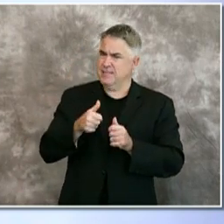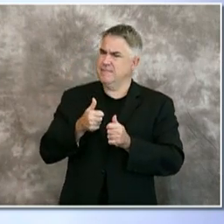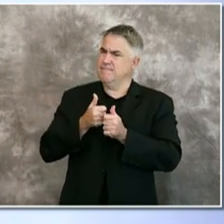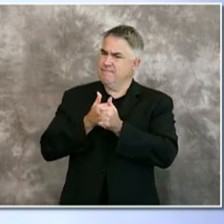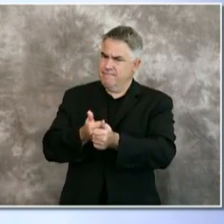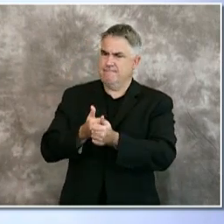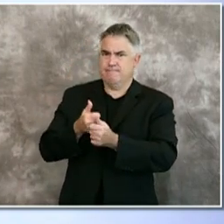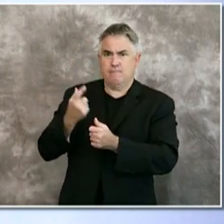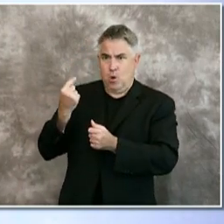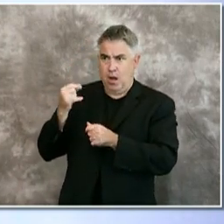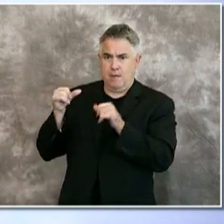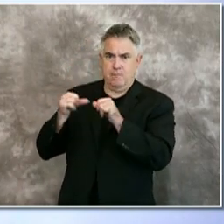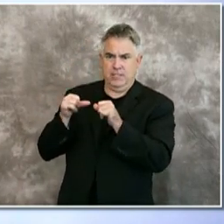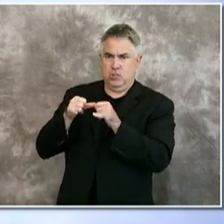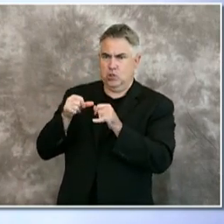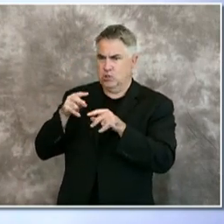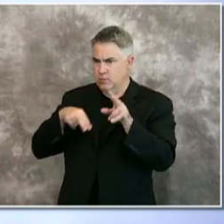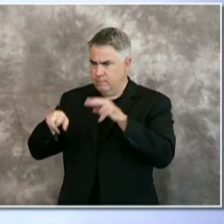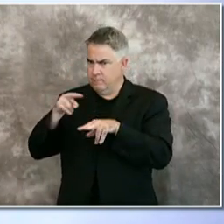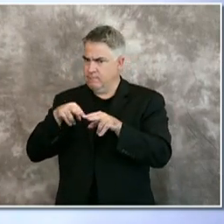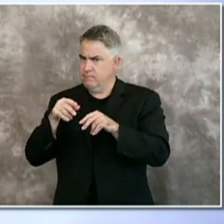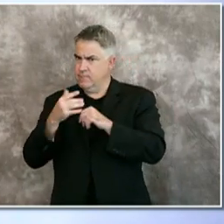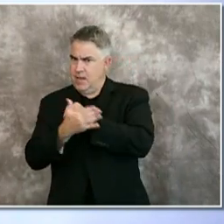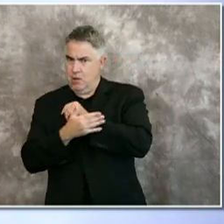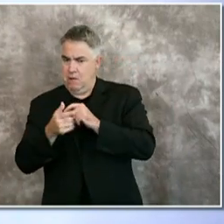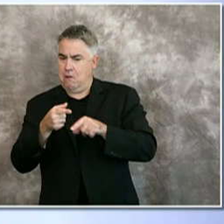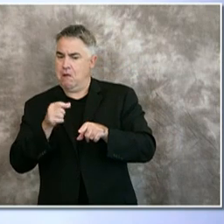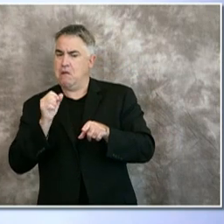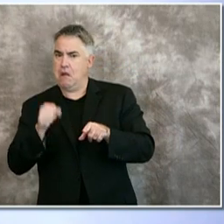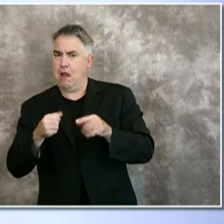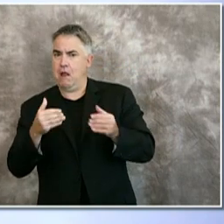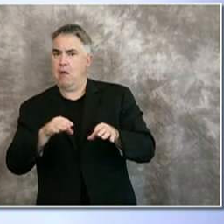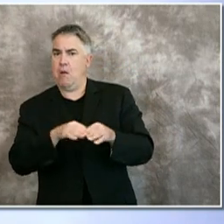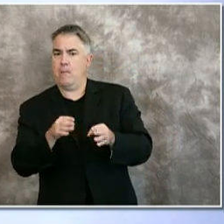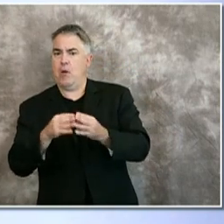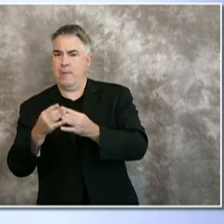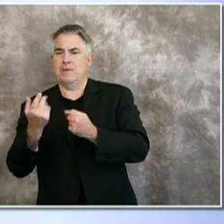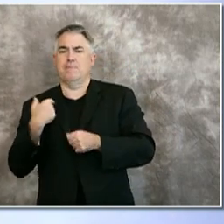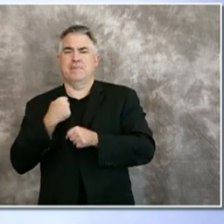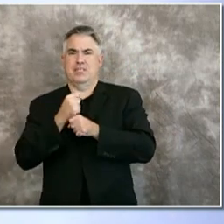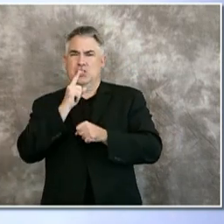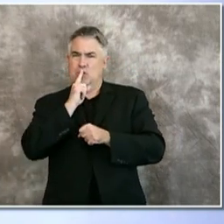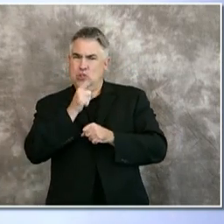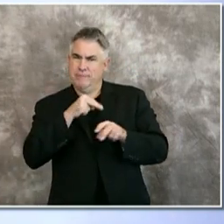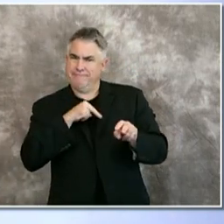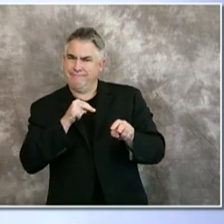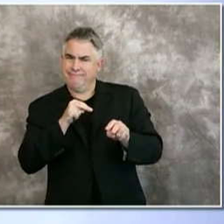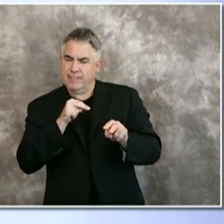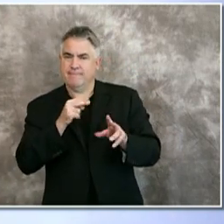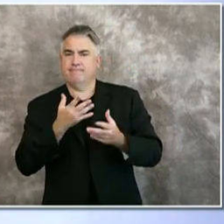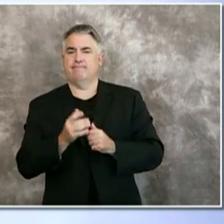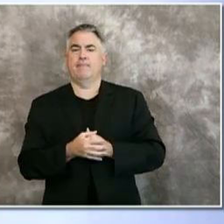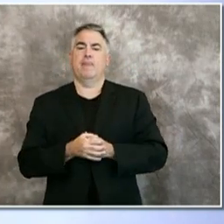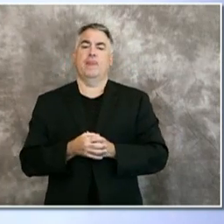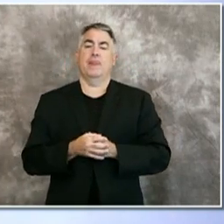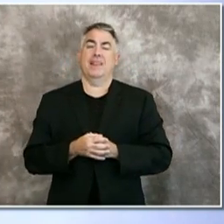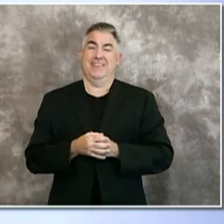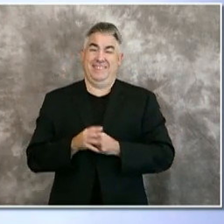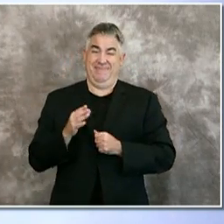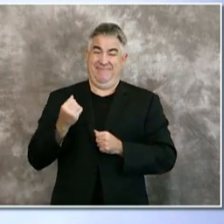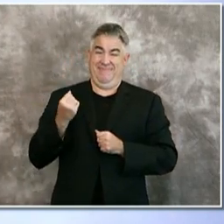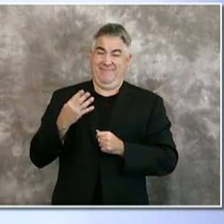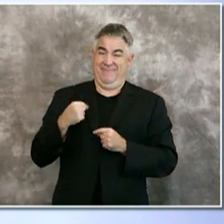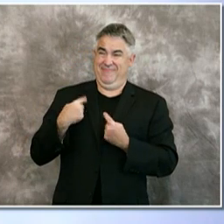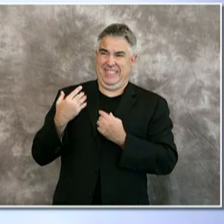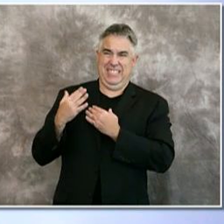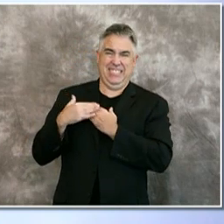we monitor here in San Diego County, along with what the state of California monitors, to give us early warning signs that things were not headed